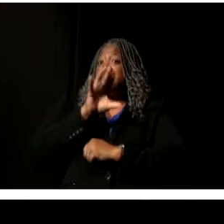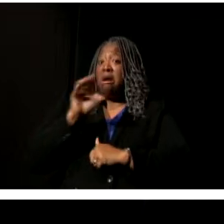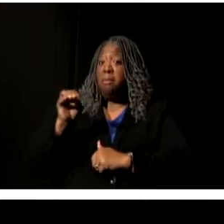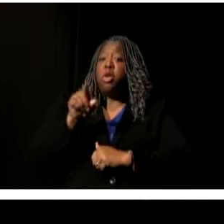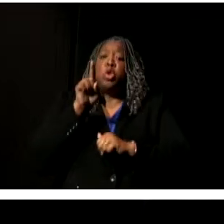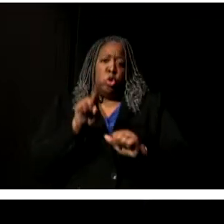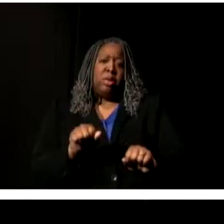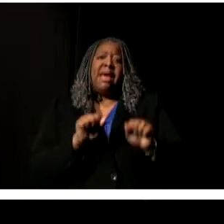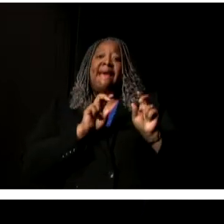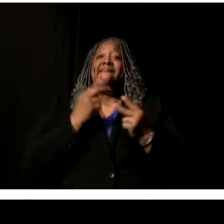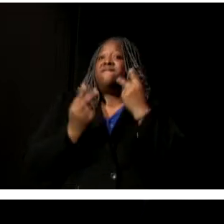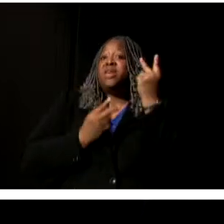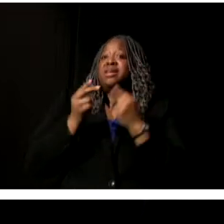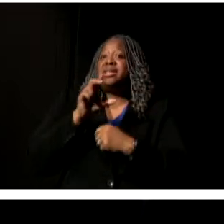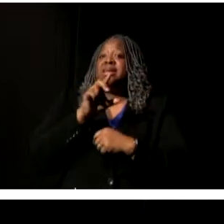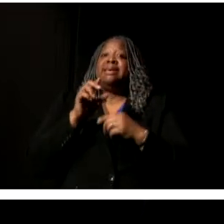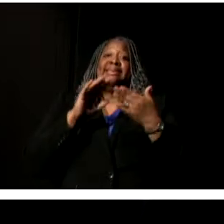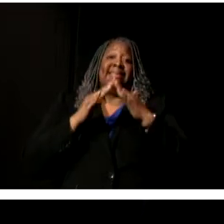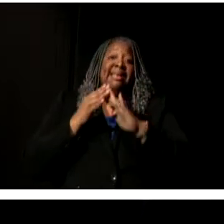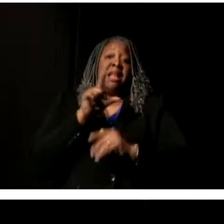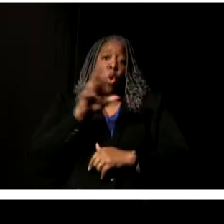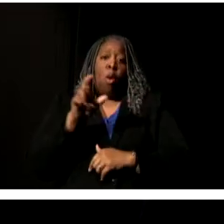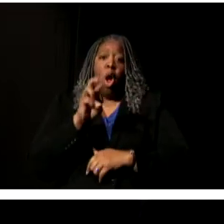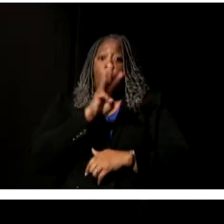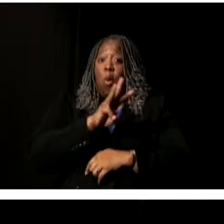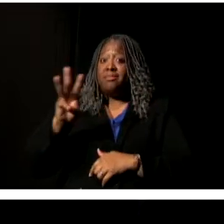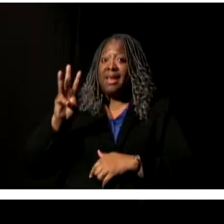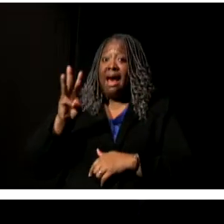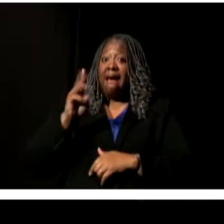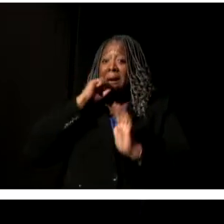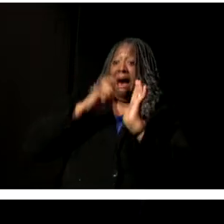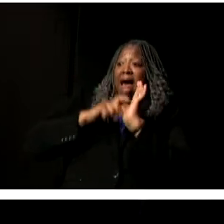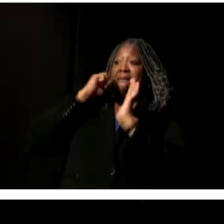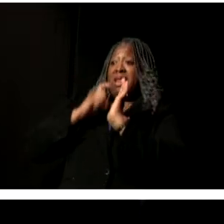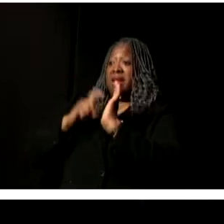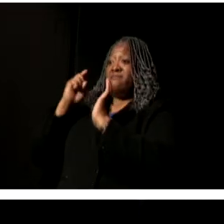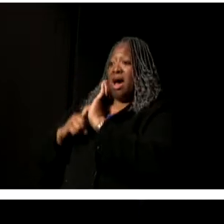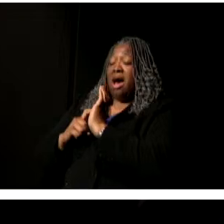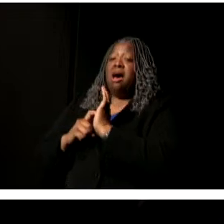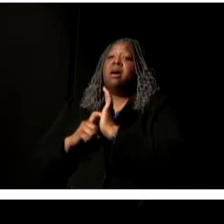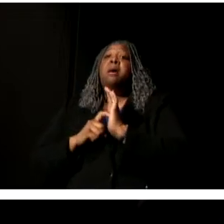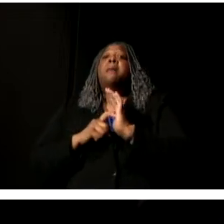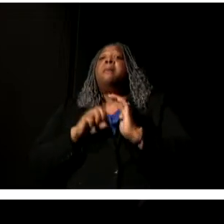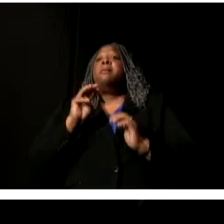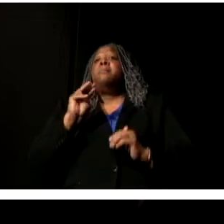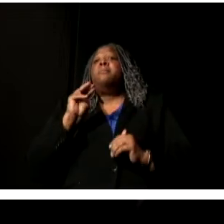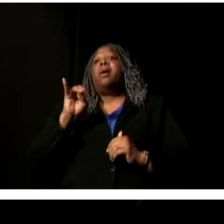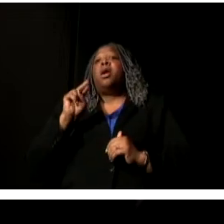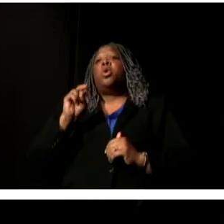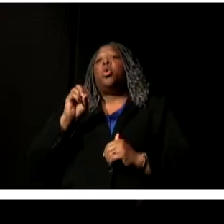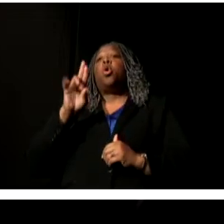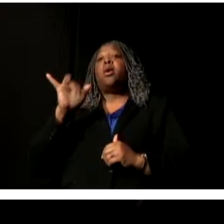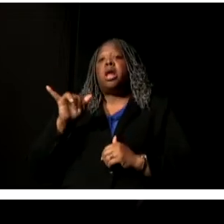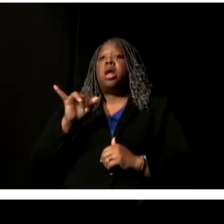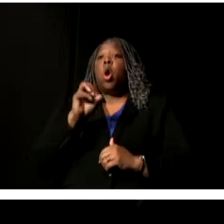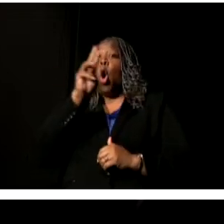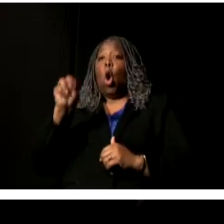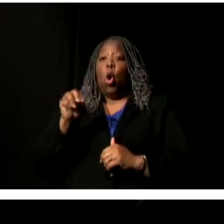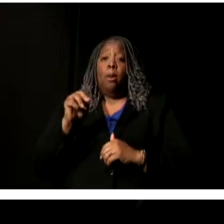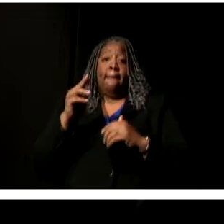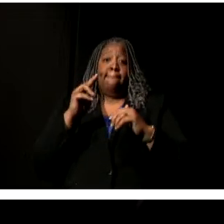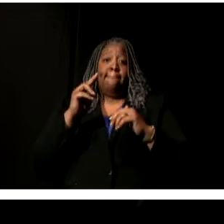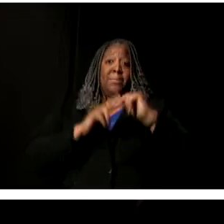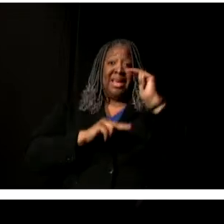be able to visit the City of Little Rock's website to identify minority-owned businesses and to further grow our